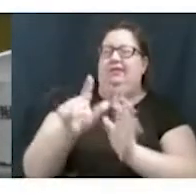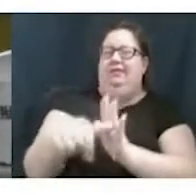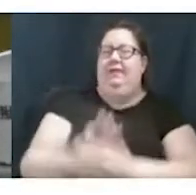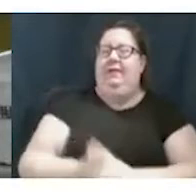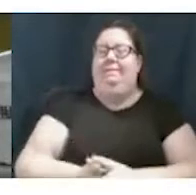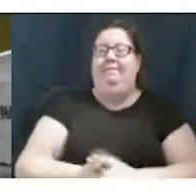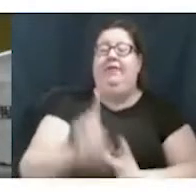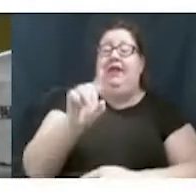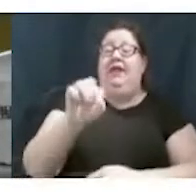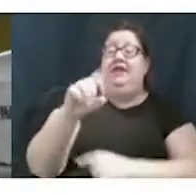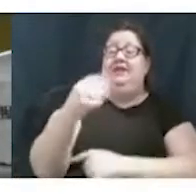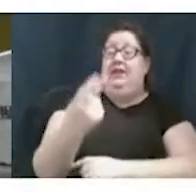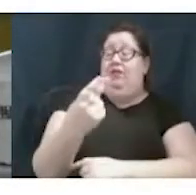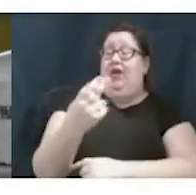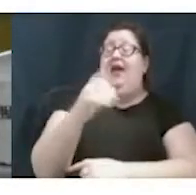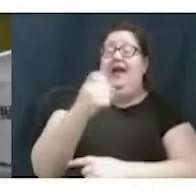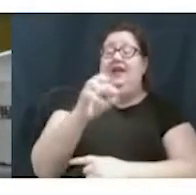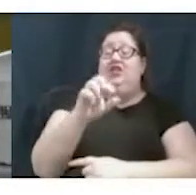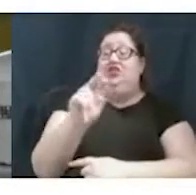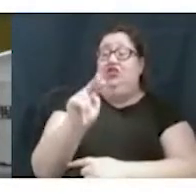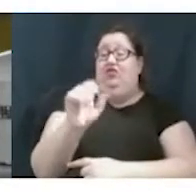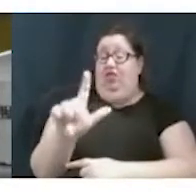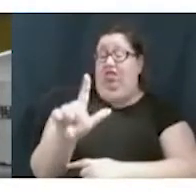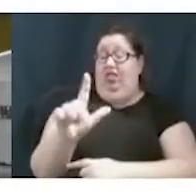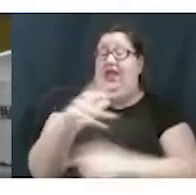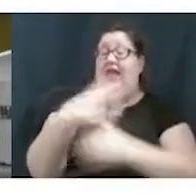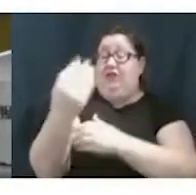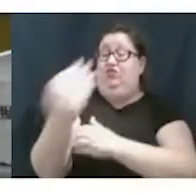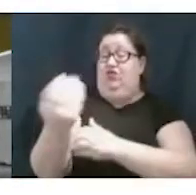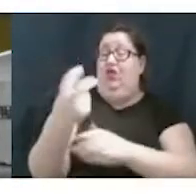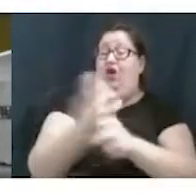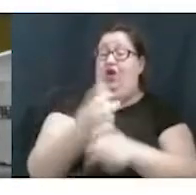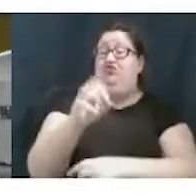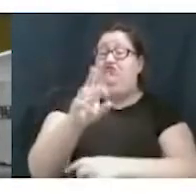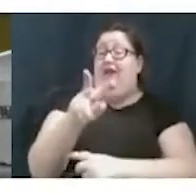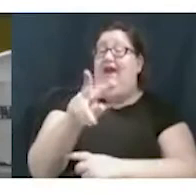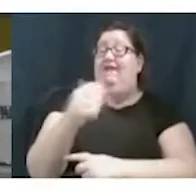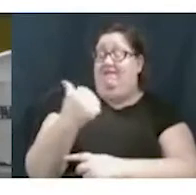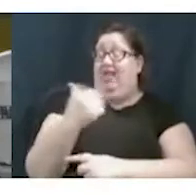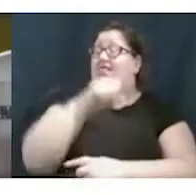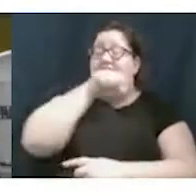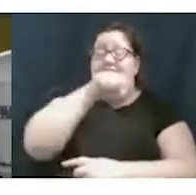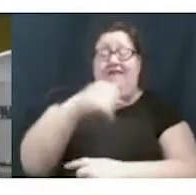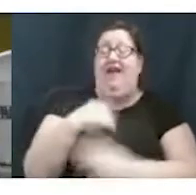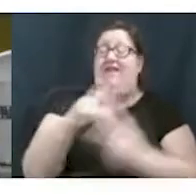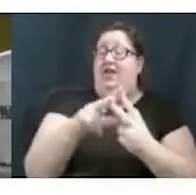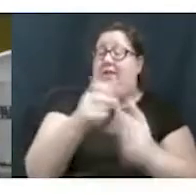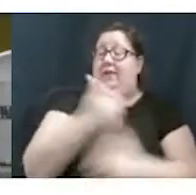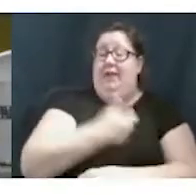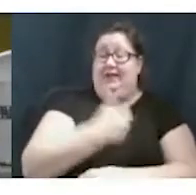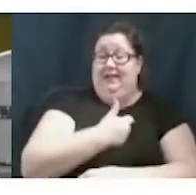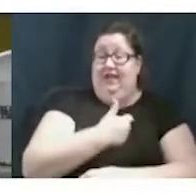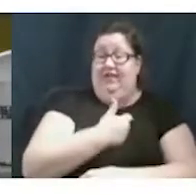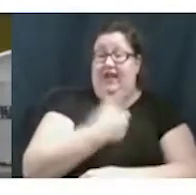Deborah, external hard drives, I have a couple myself, but if you only have a few, to have them sort of be a shared